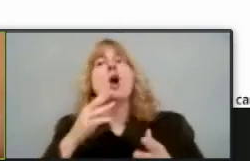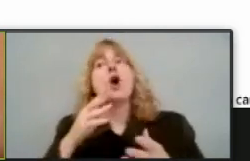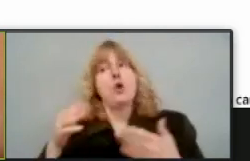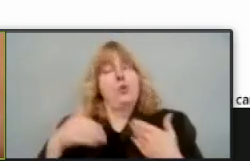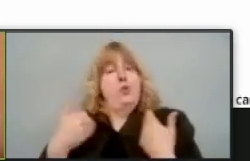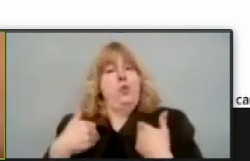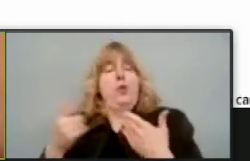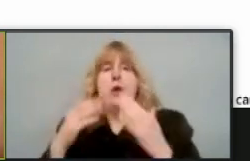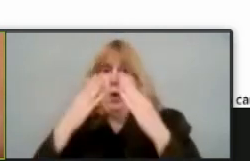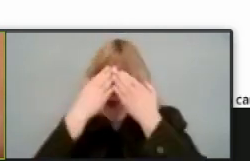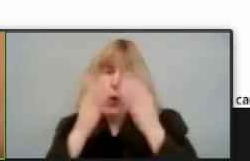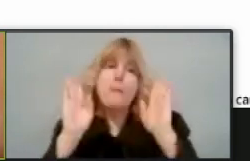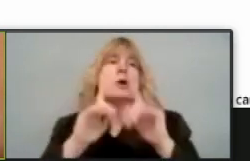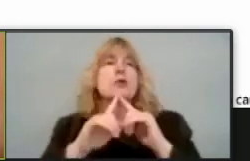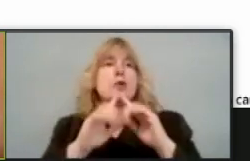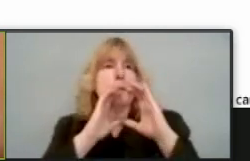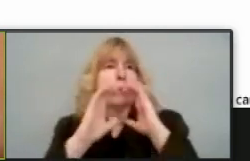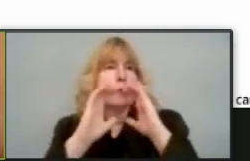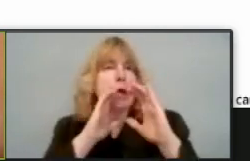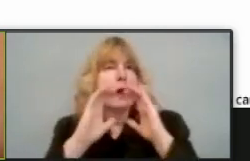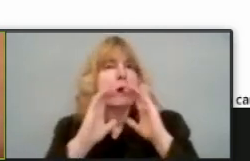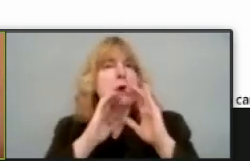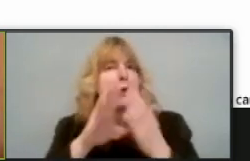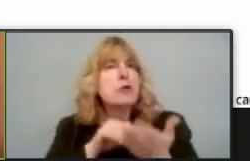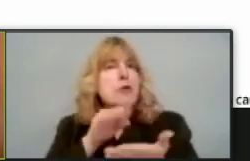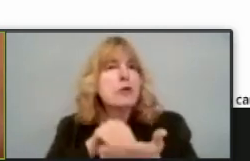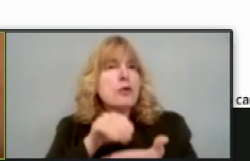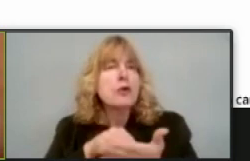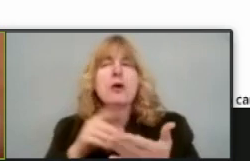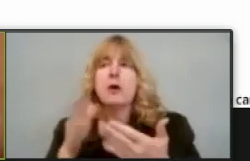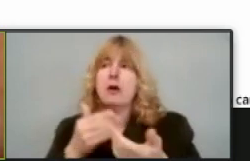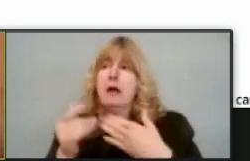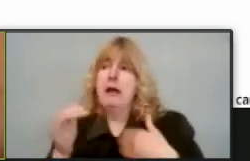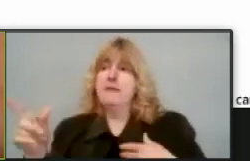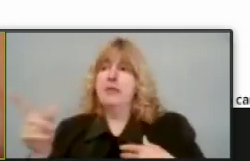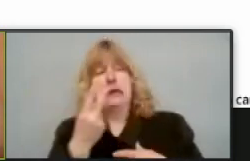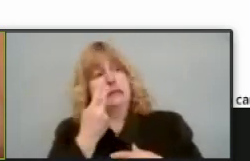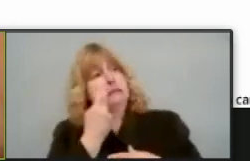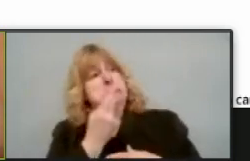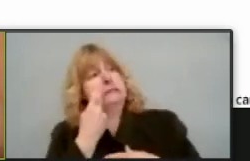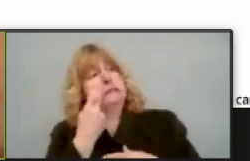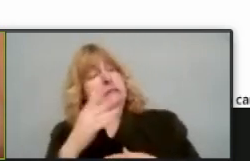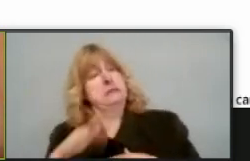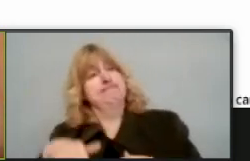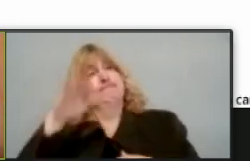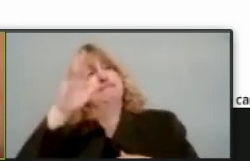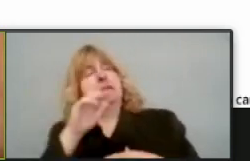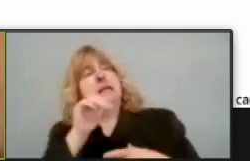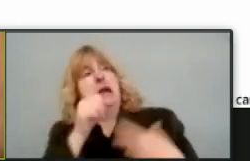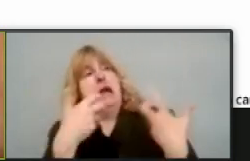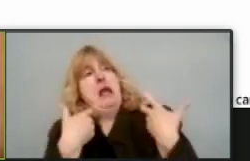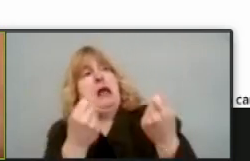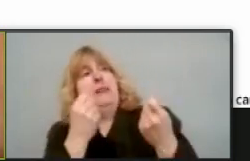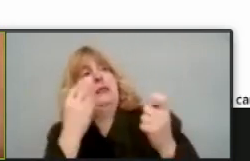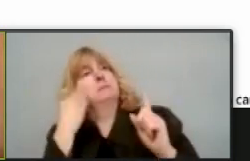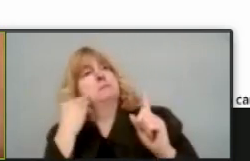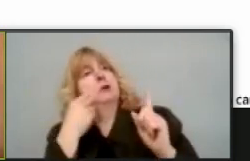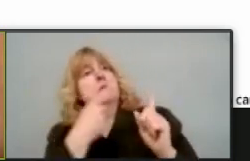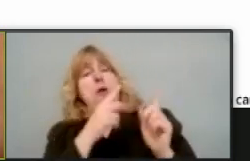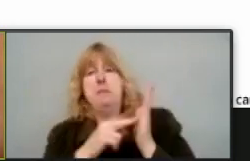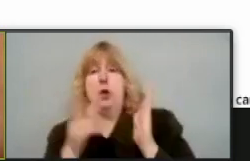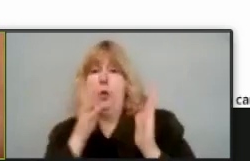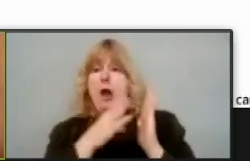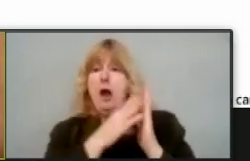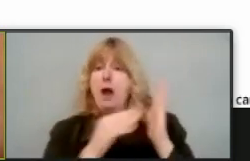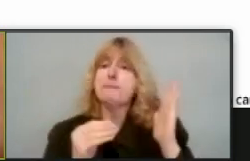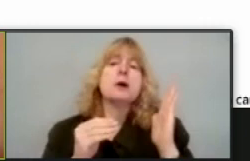communicating. Just because a youth has gone through an experience or seen an experience that's unhealthy doesn't mean that's where they're going to end up. But the important